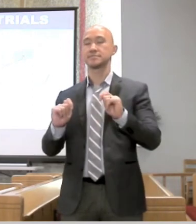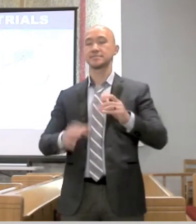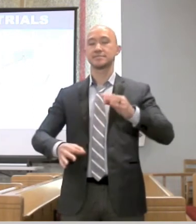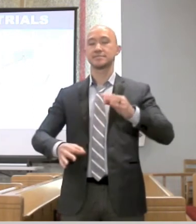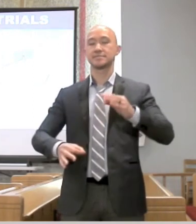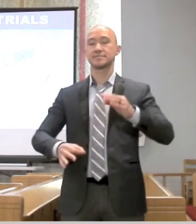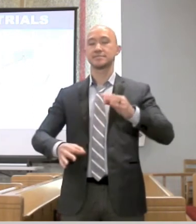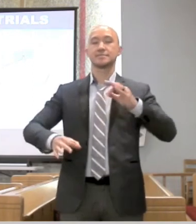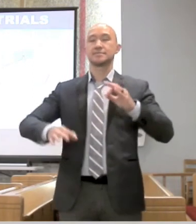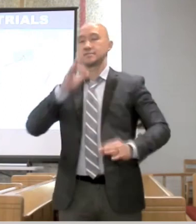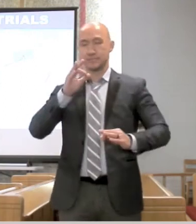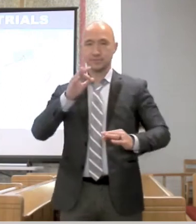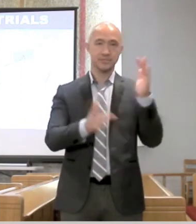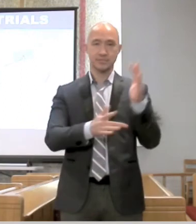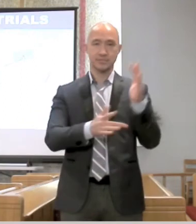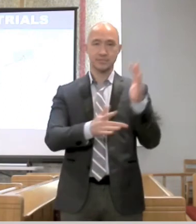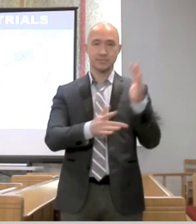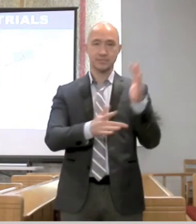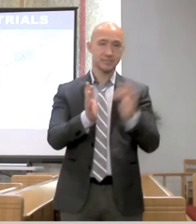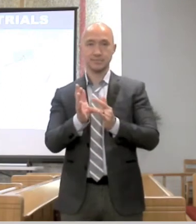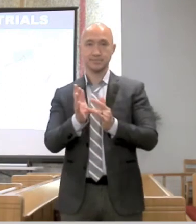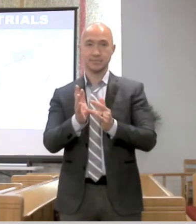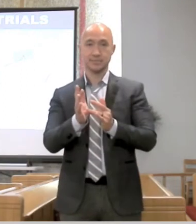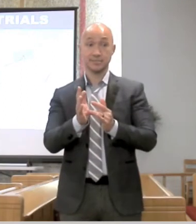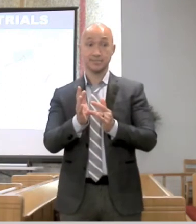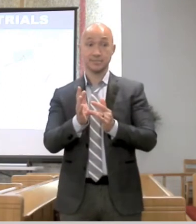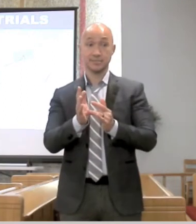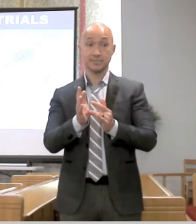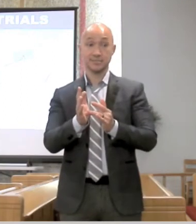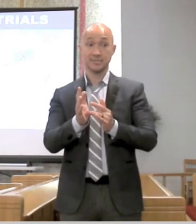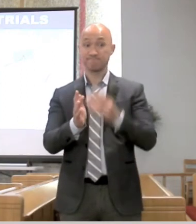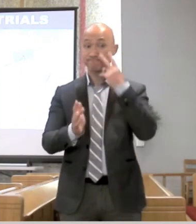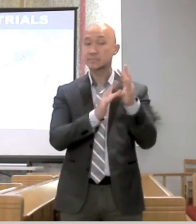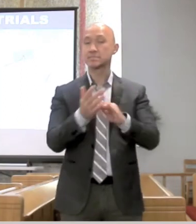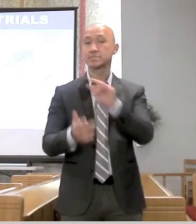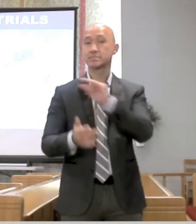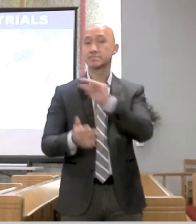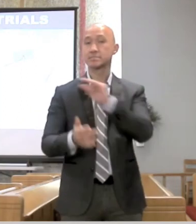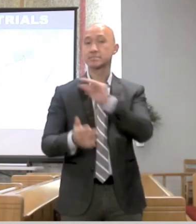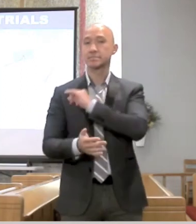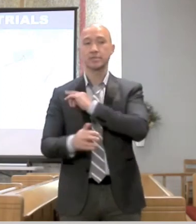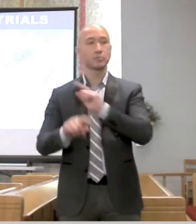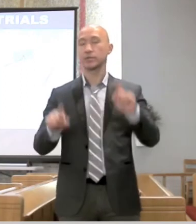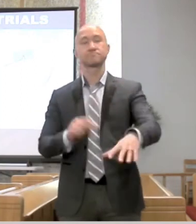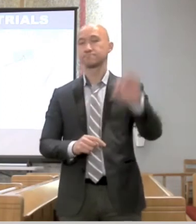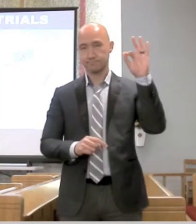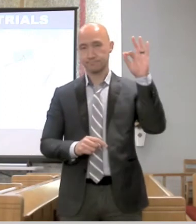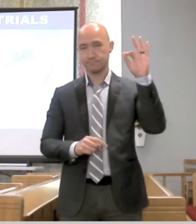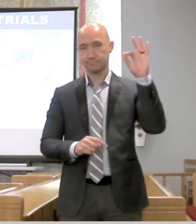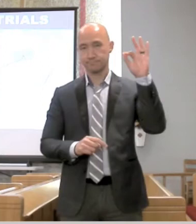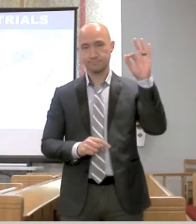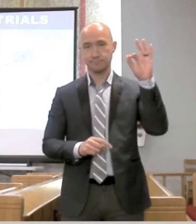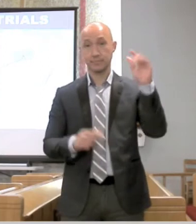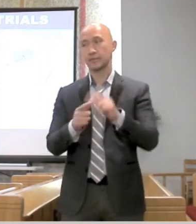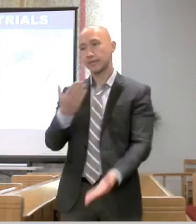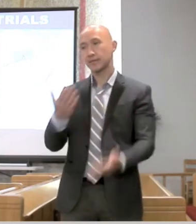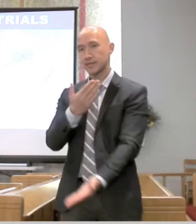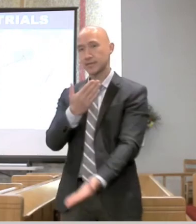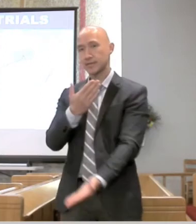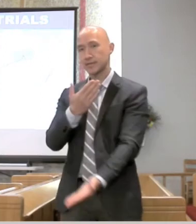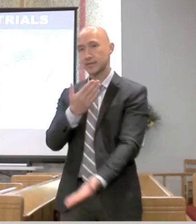Jewish Supreme Court. And it was a very unfair trial that they had for Jesus. And then they tried him again in the morning to